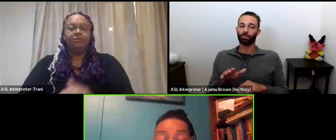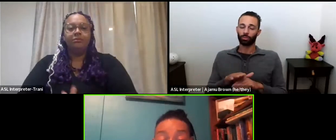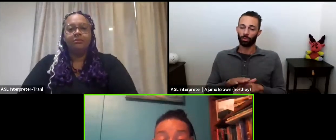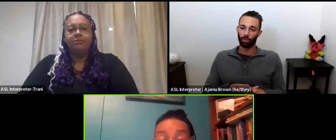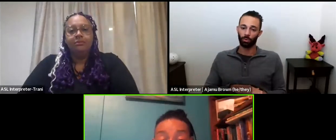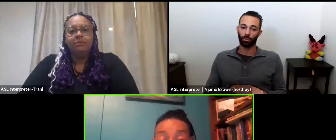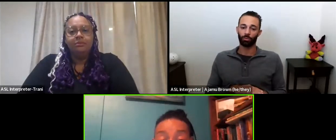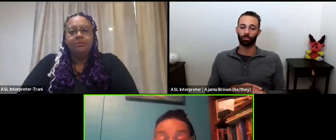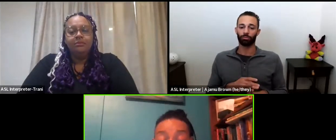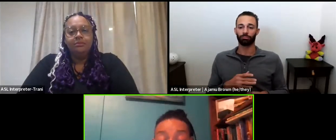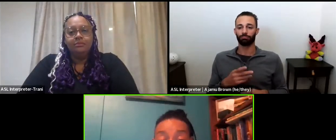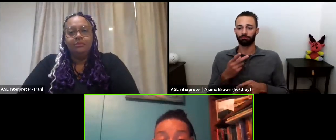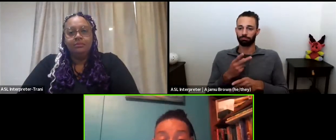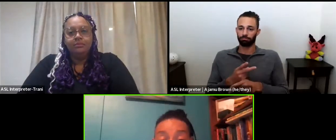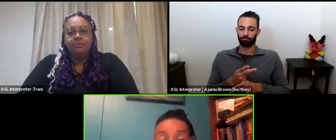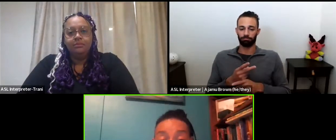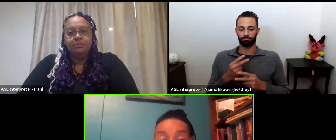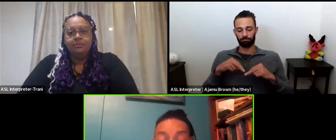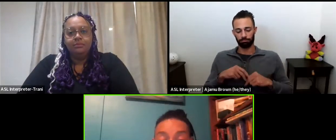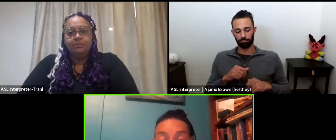well.